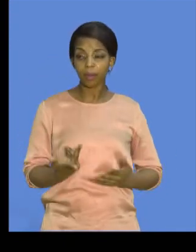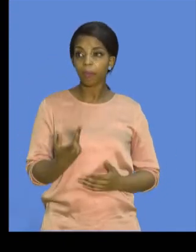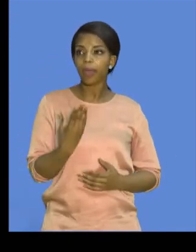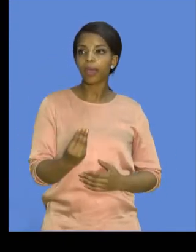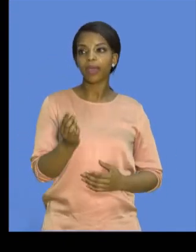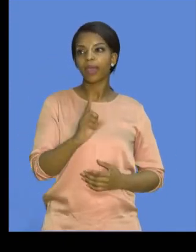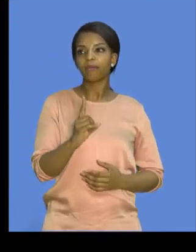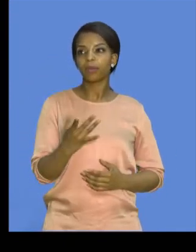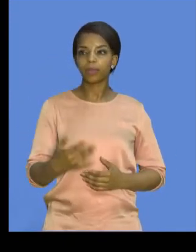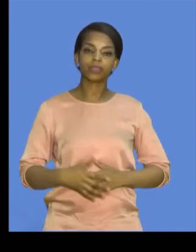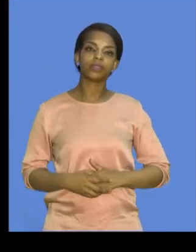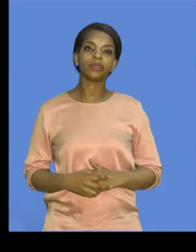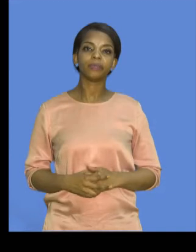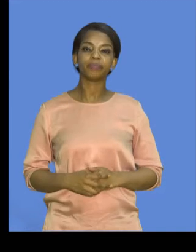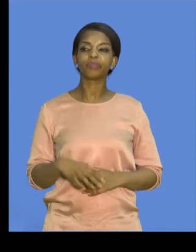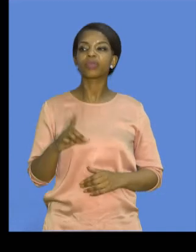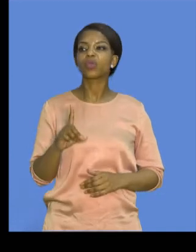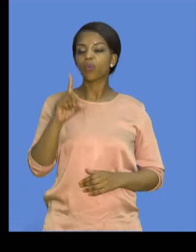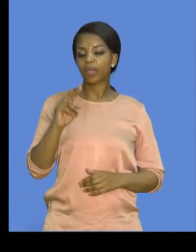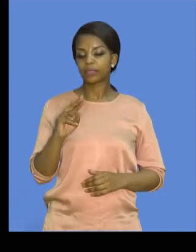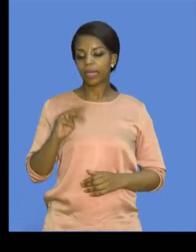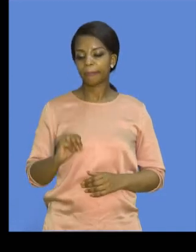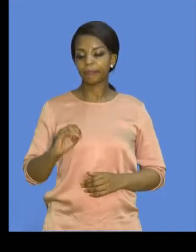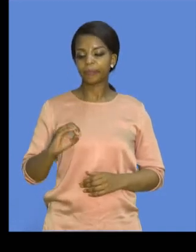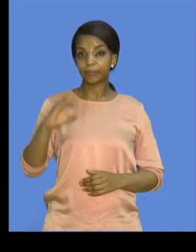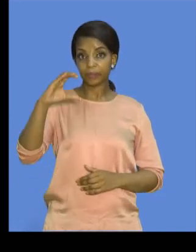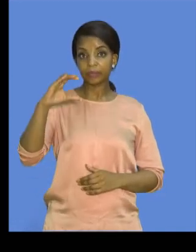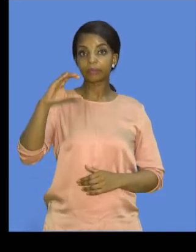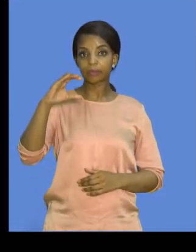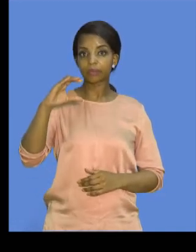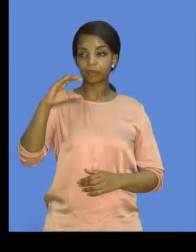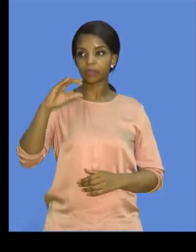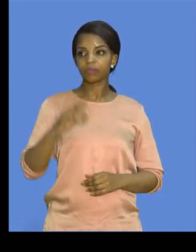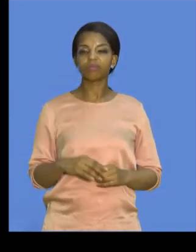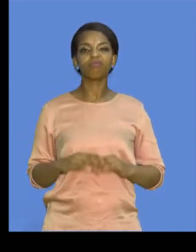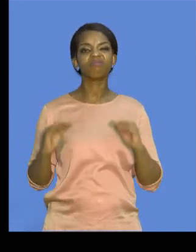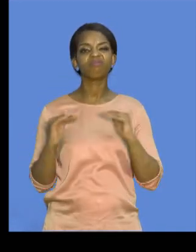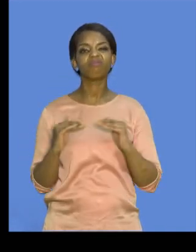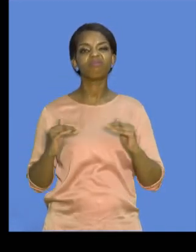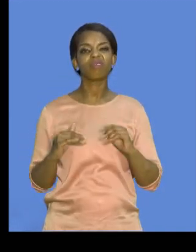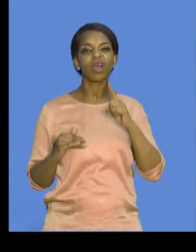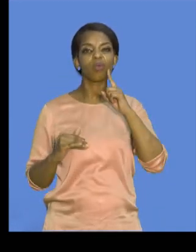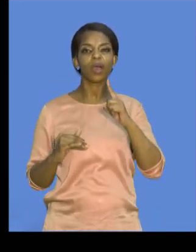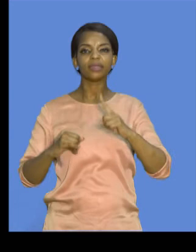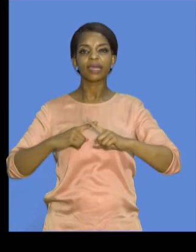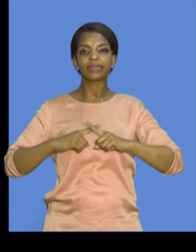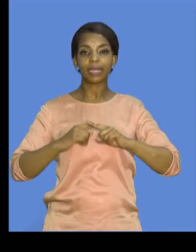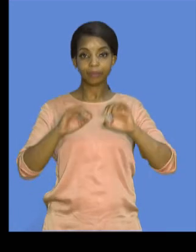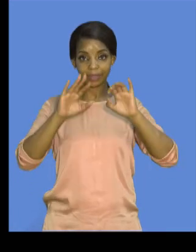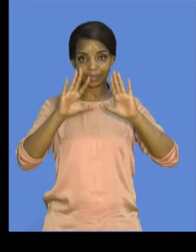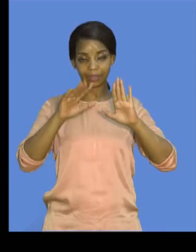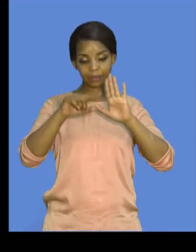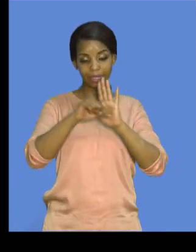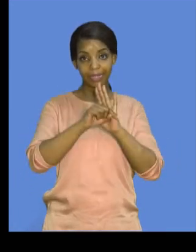1 millicoulomb, for argument's sake, this is equals to 1 times 10 exponent negative